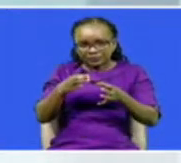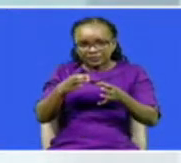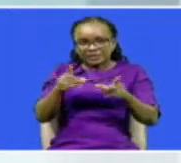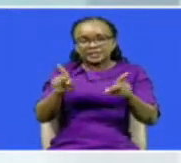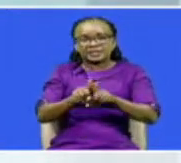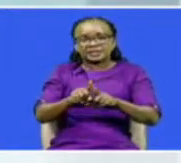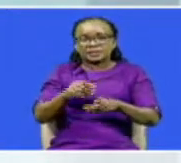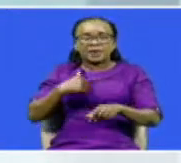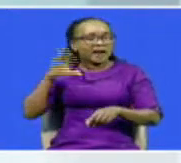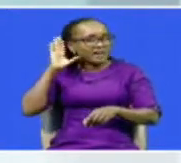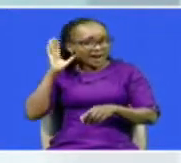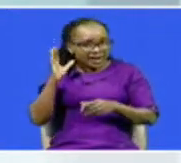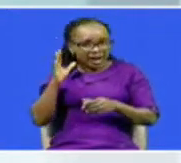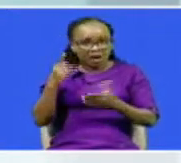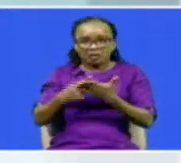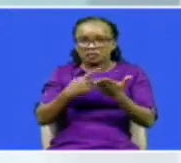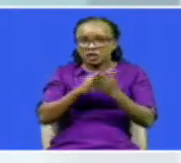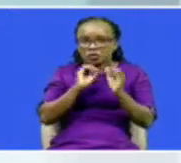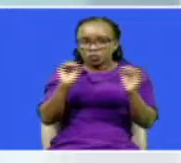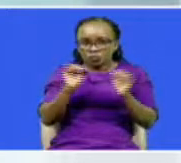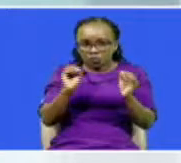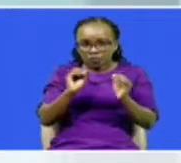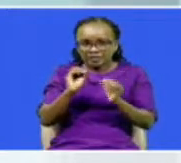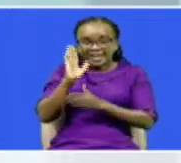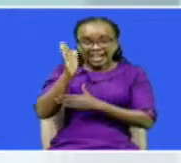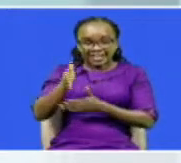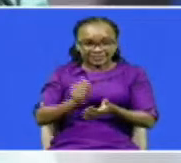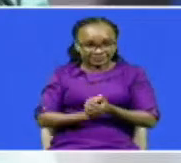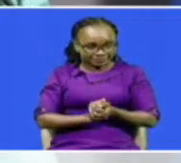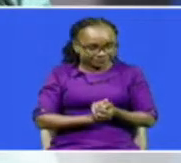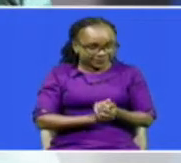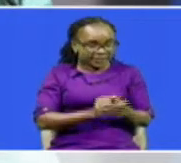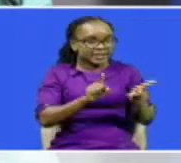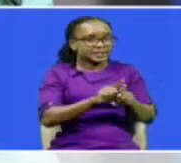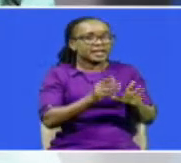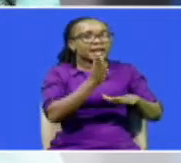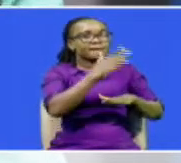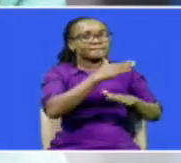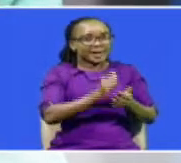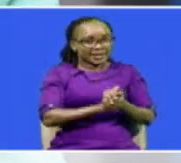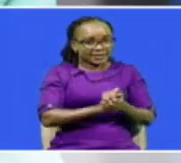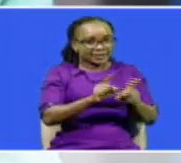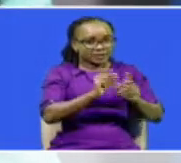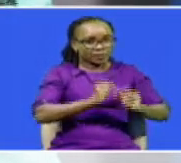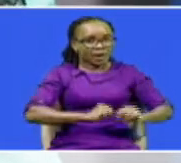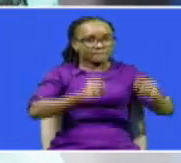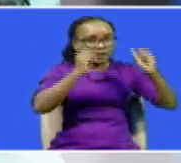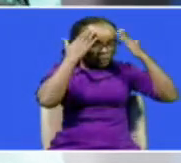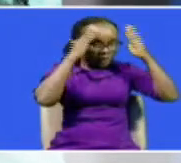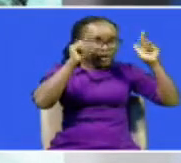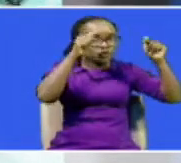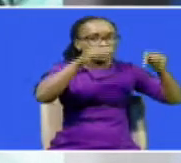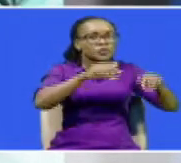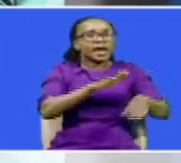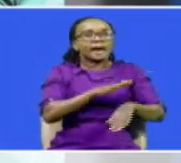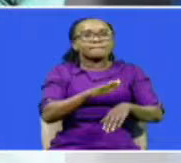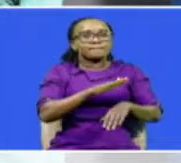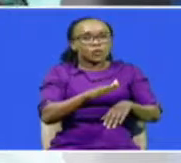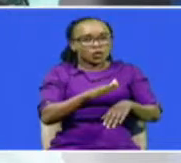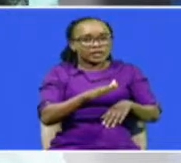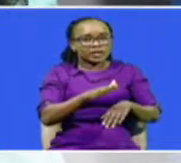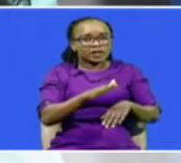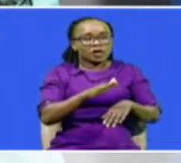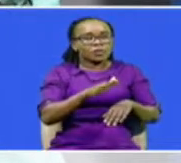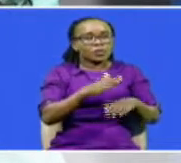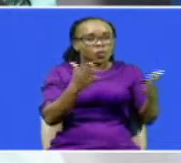and we've not had any conversation in that direction. Okay, just to take you back, because you said your boss was aware. Today morning, he was on KTN